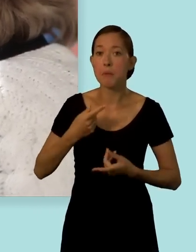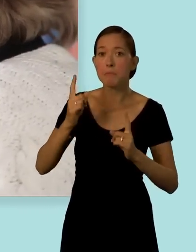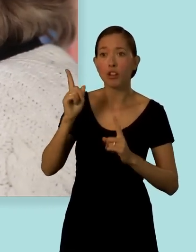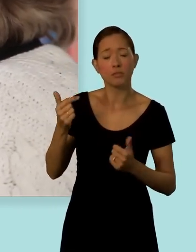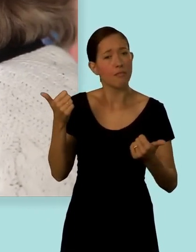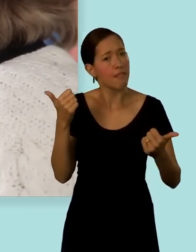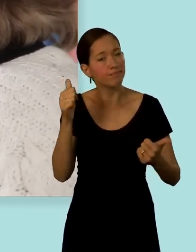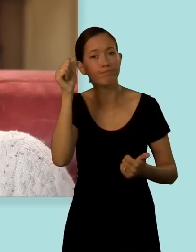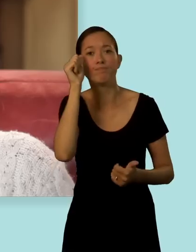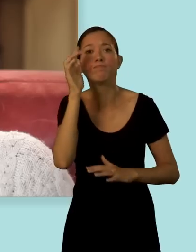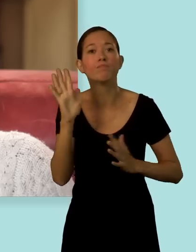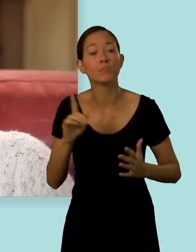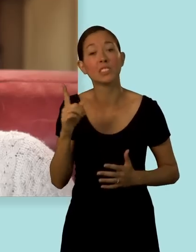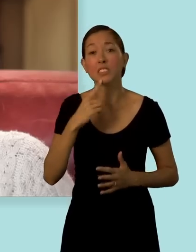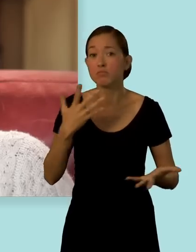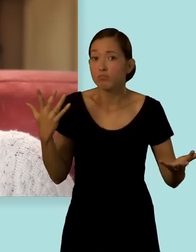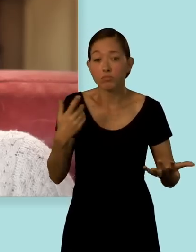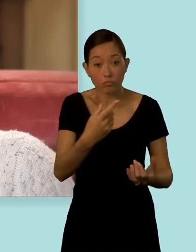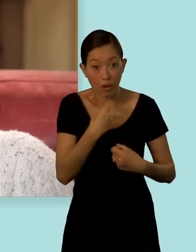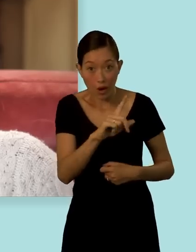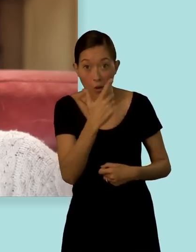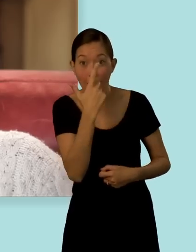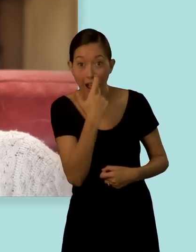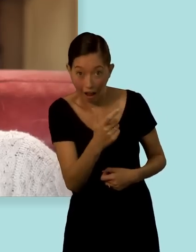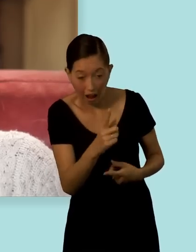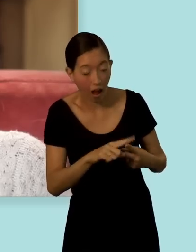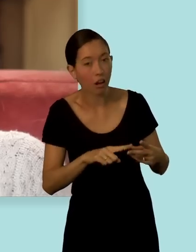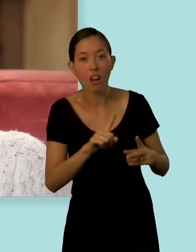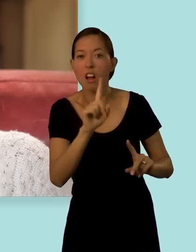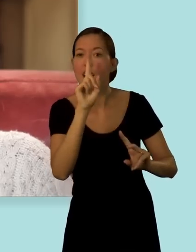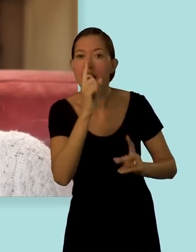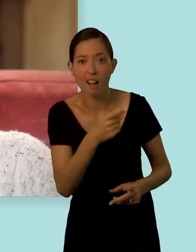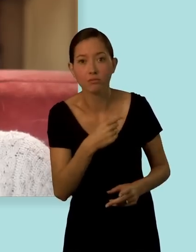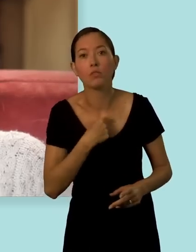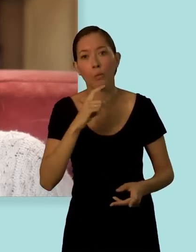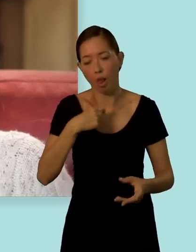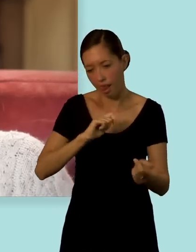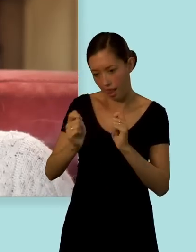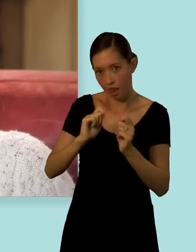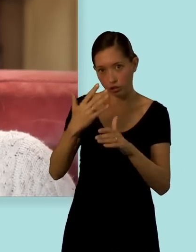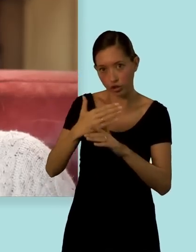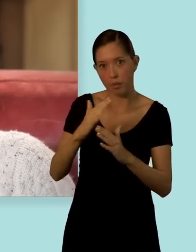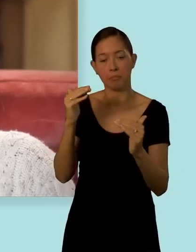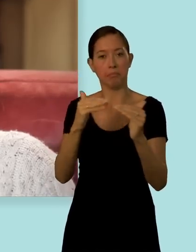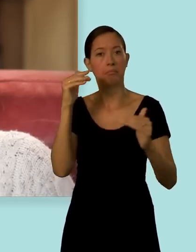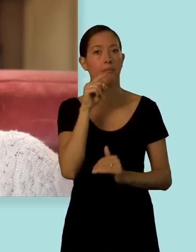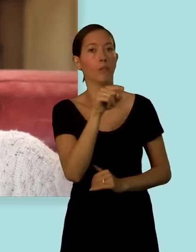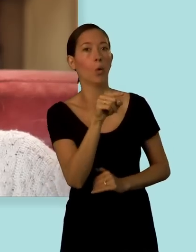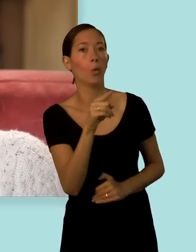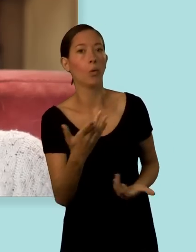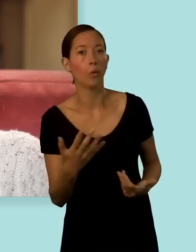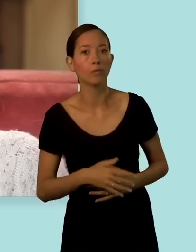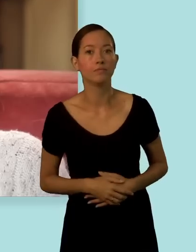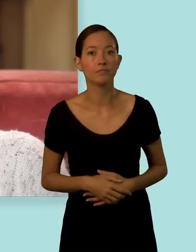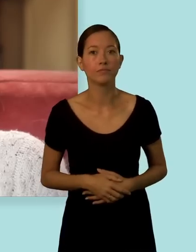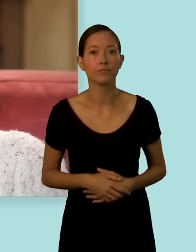boss was very understanding. He's basically said, tell me what you can do, tell me what you can't do,